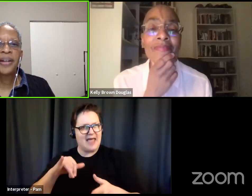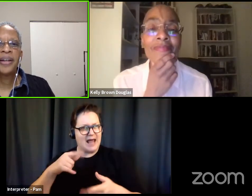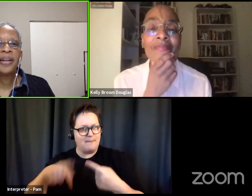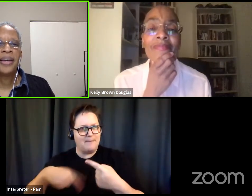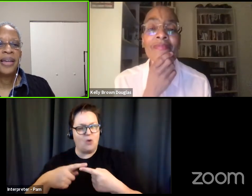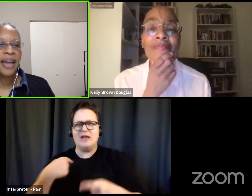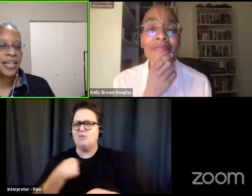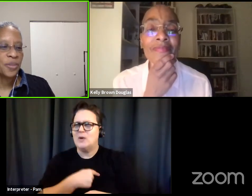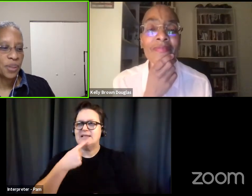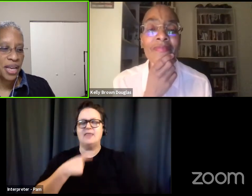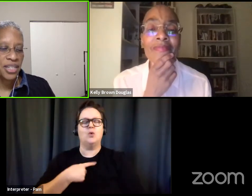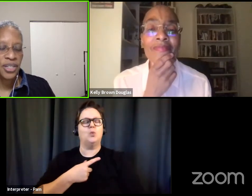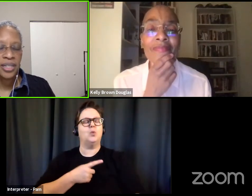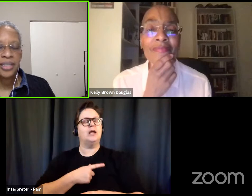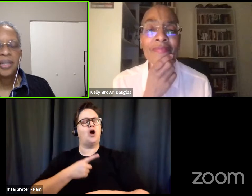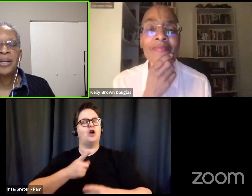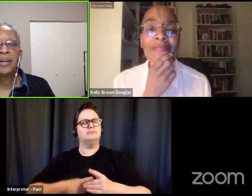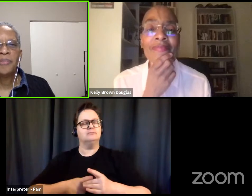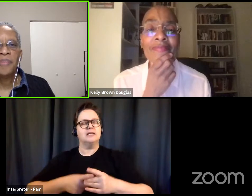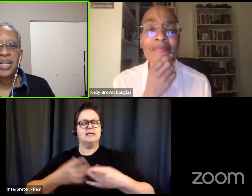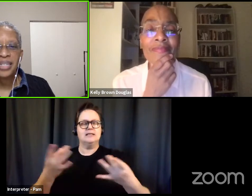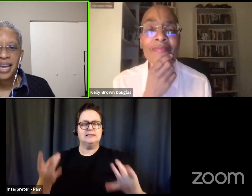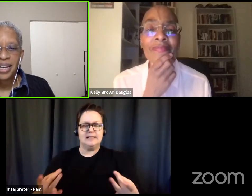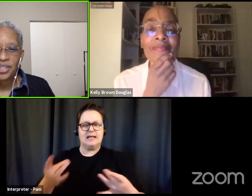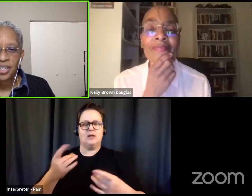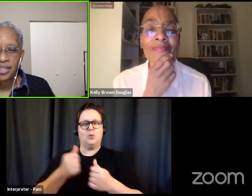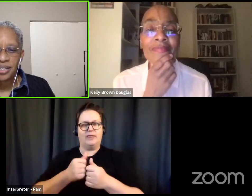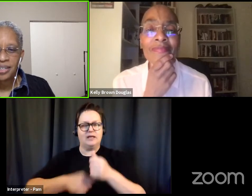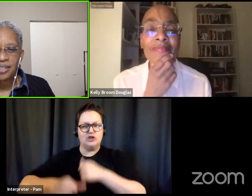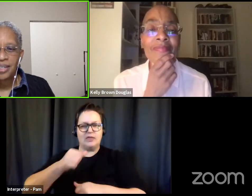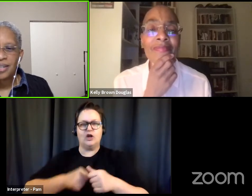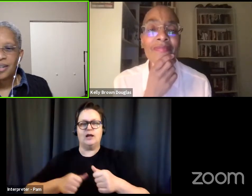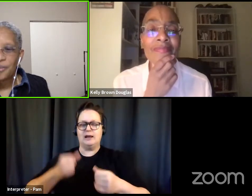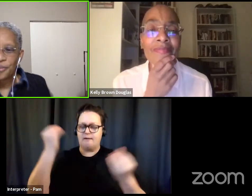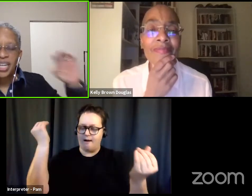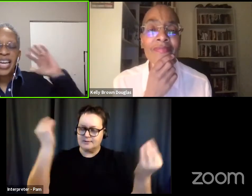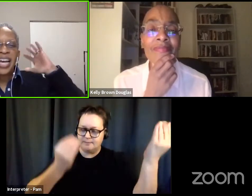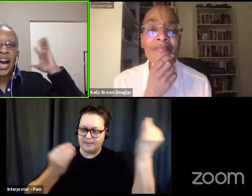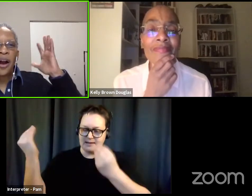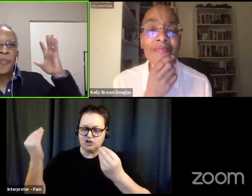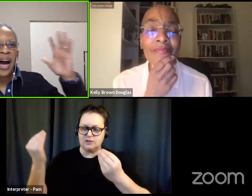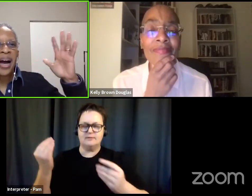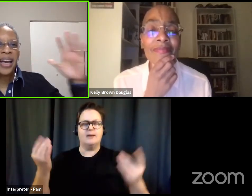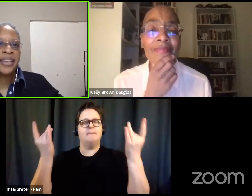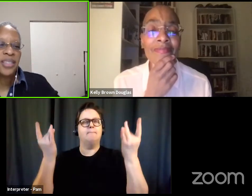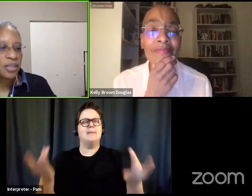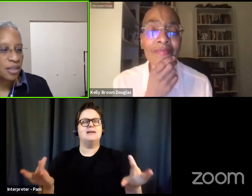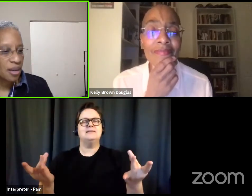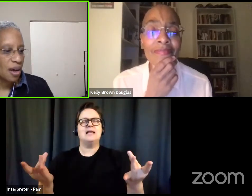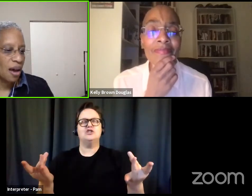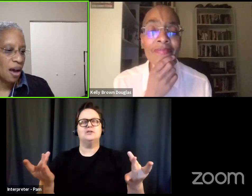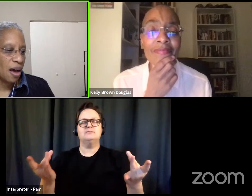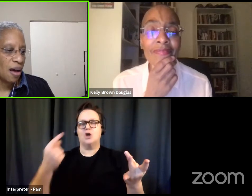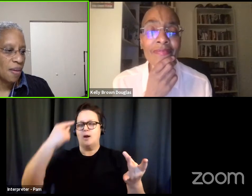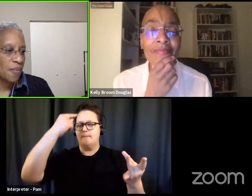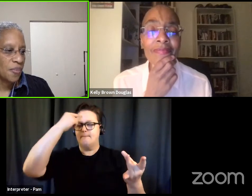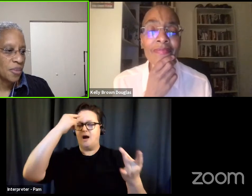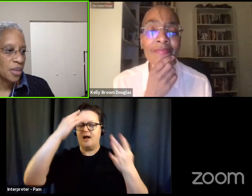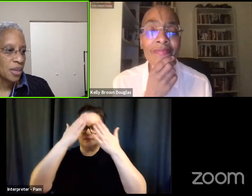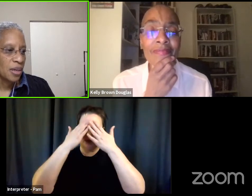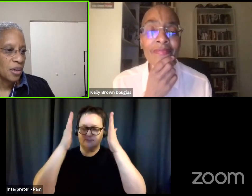other in contemplation, meditation, freeing our minds,